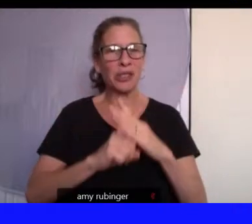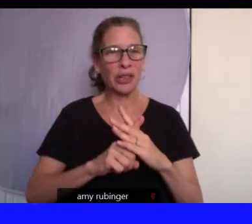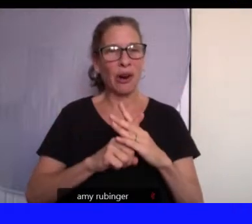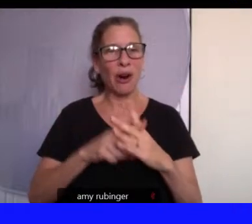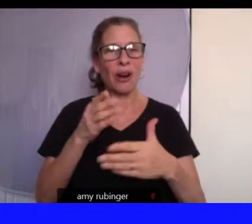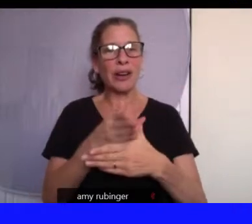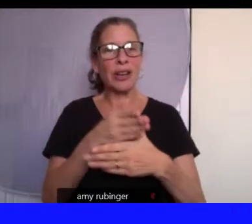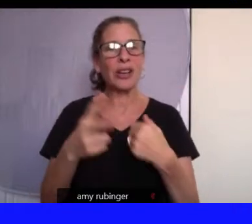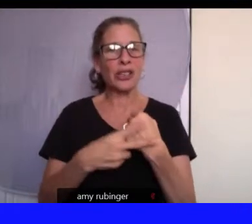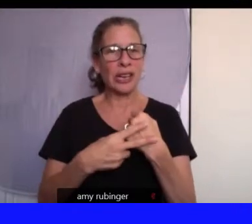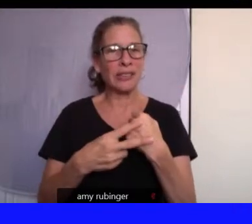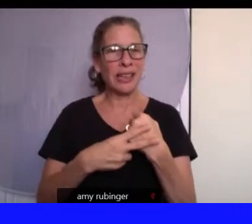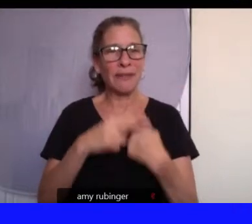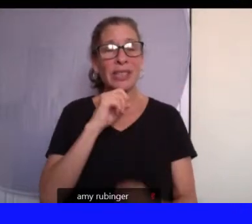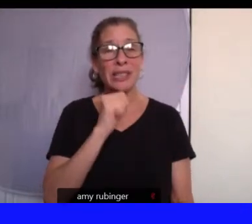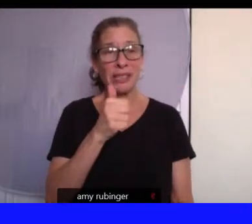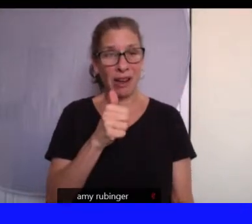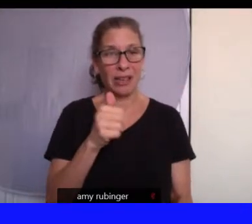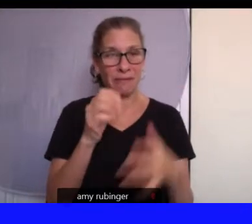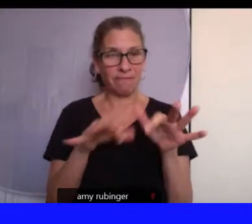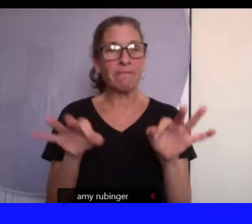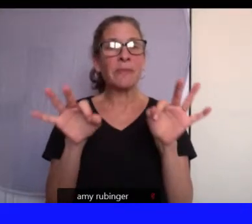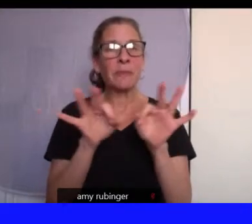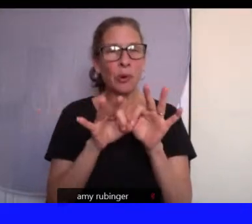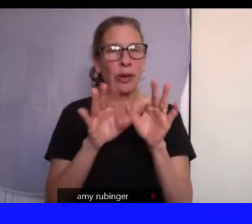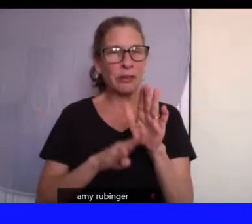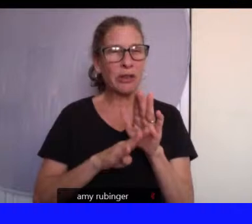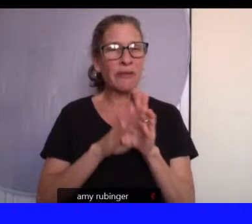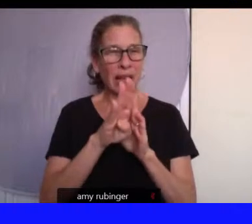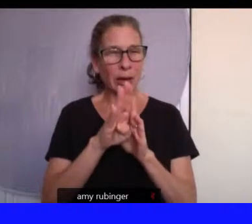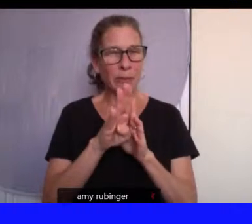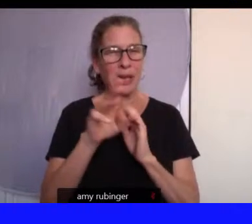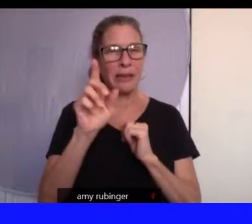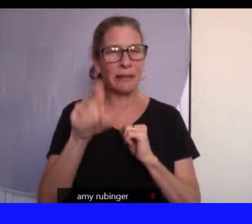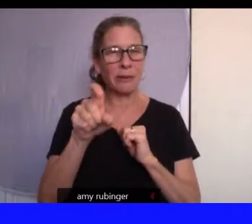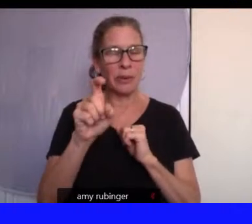Was that between 2018 and 2021, or just